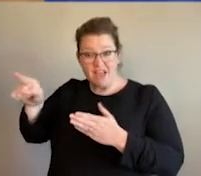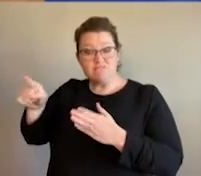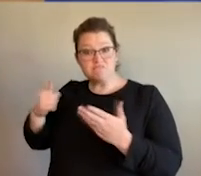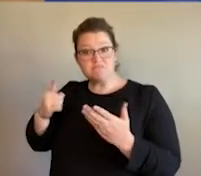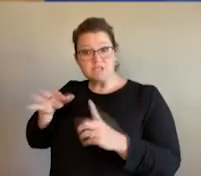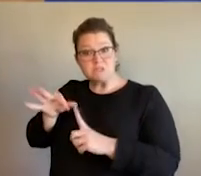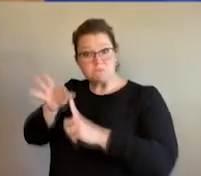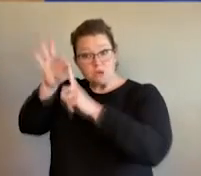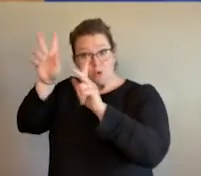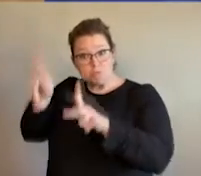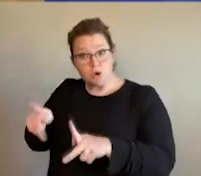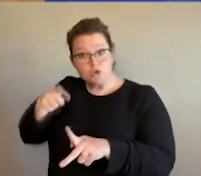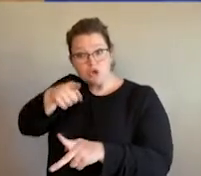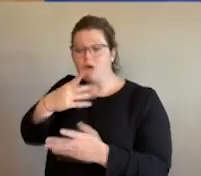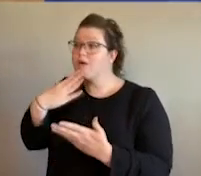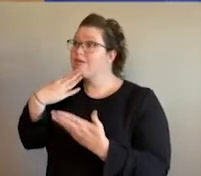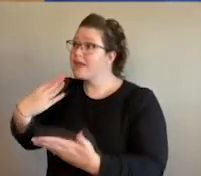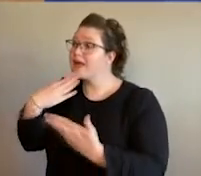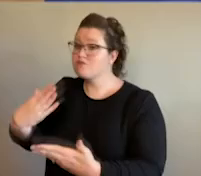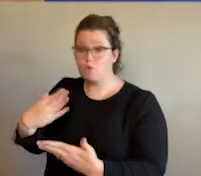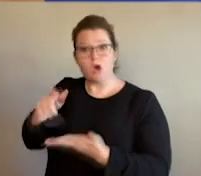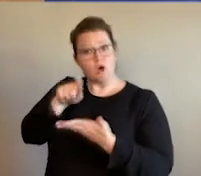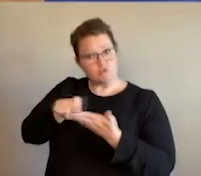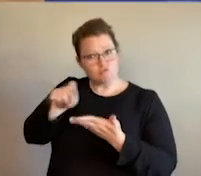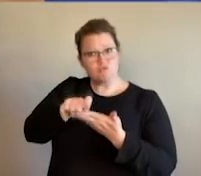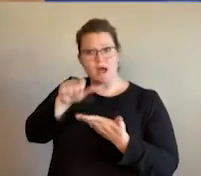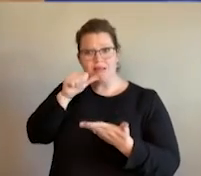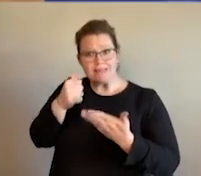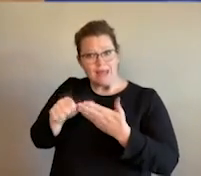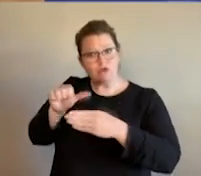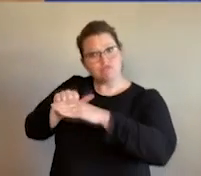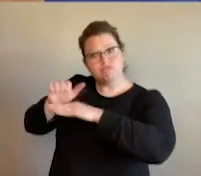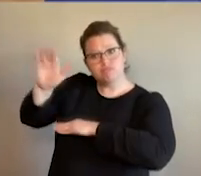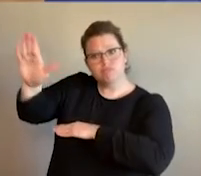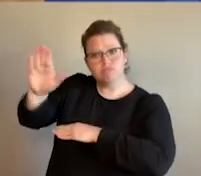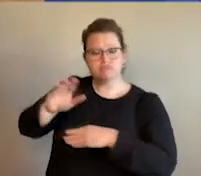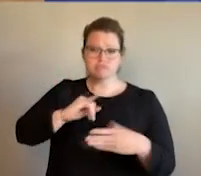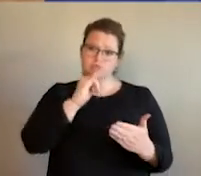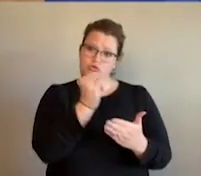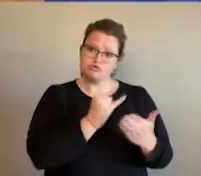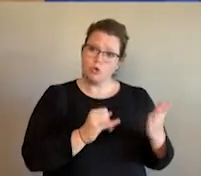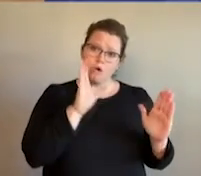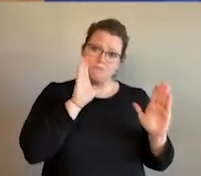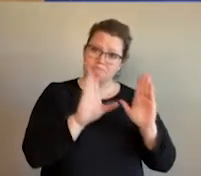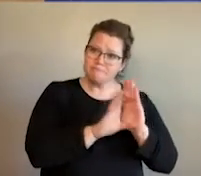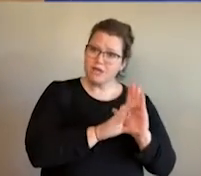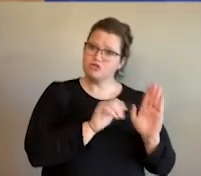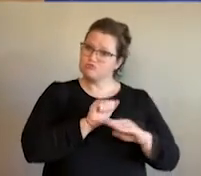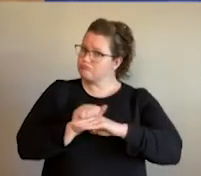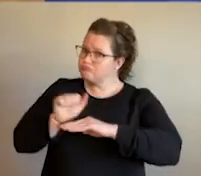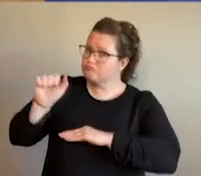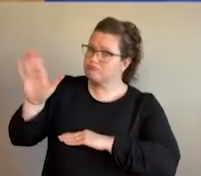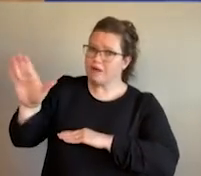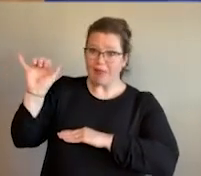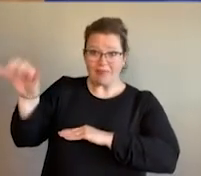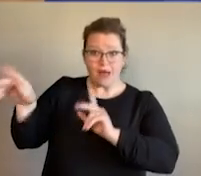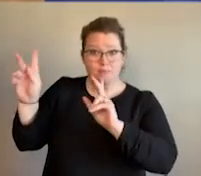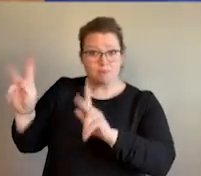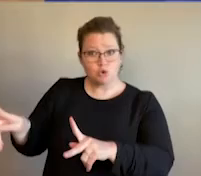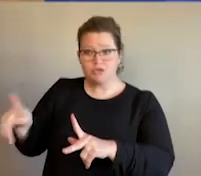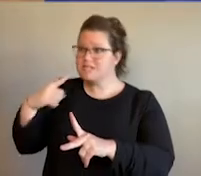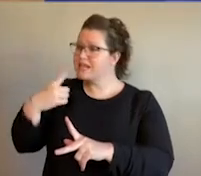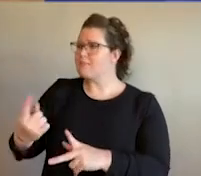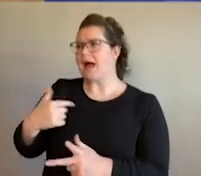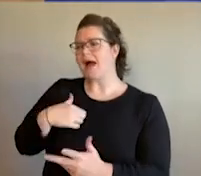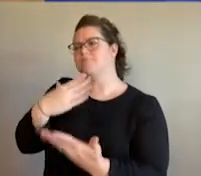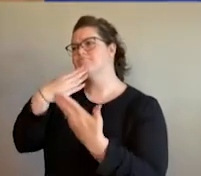thankful for. Writing a letter or drawing a picture for that special person. One